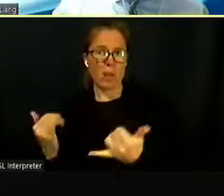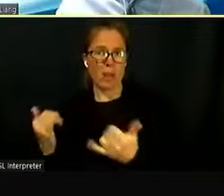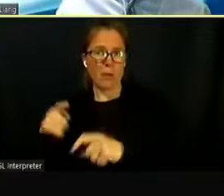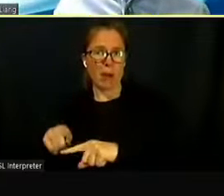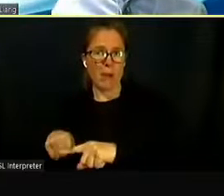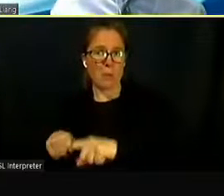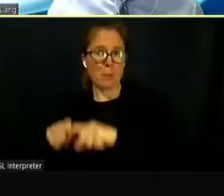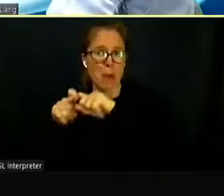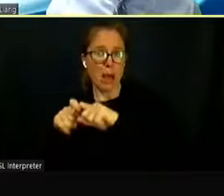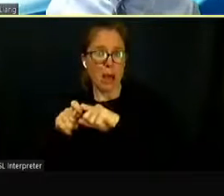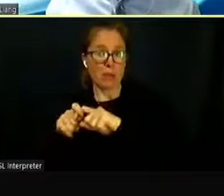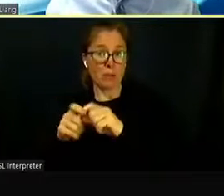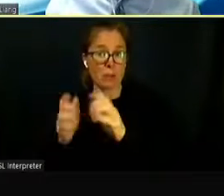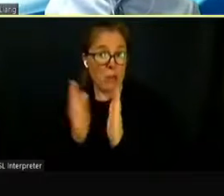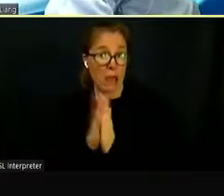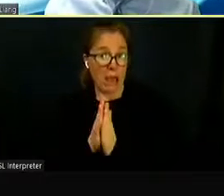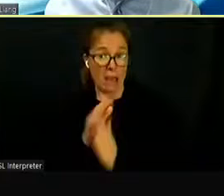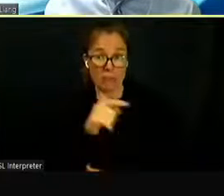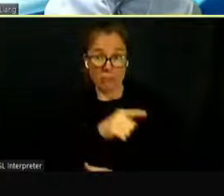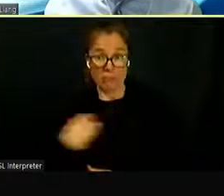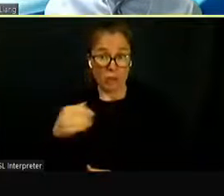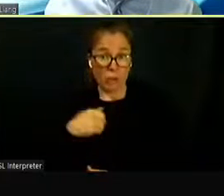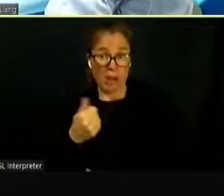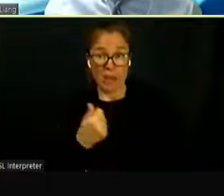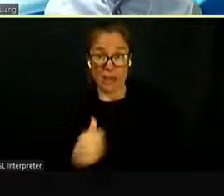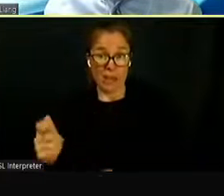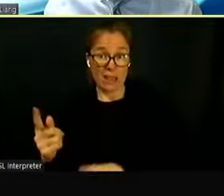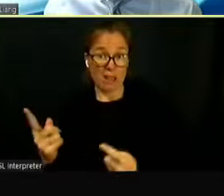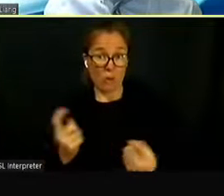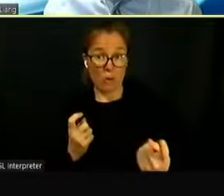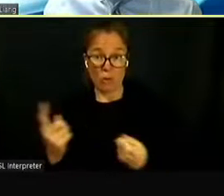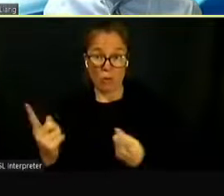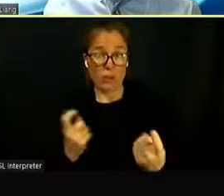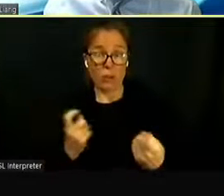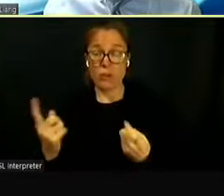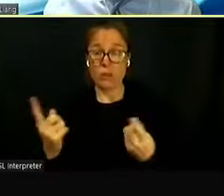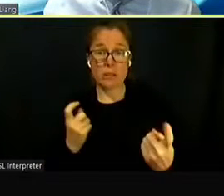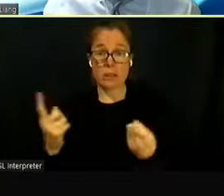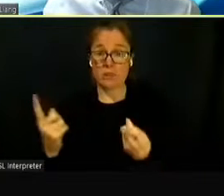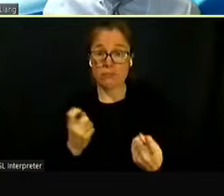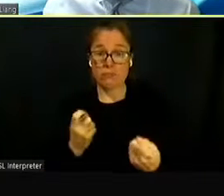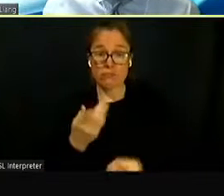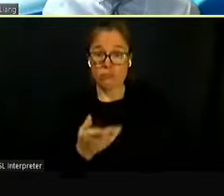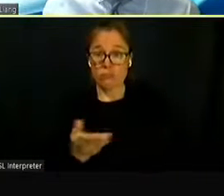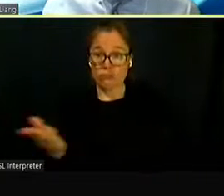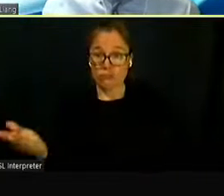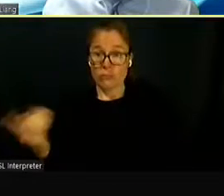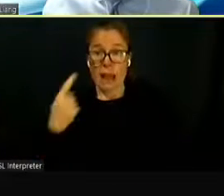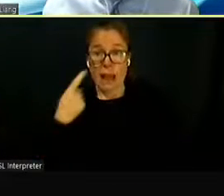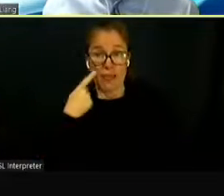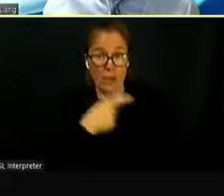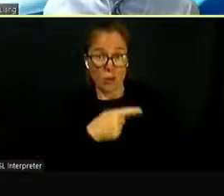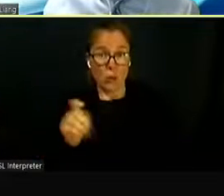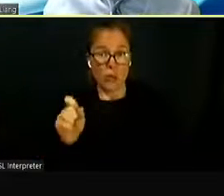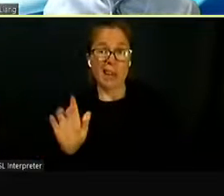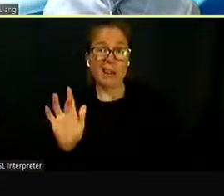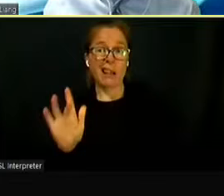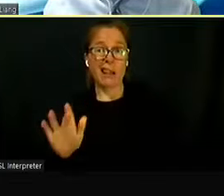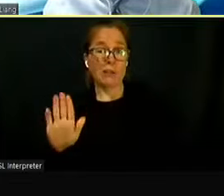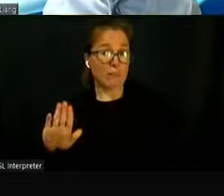there's any questions anybody have. So I think following our protocol, you can raise your hand to ask